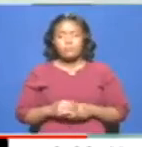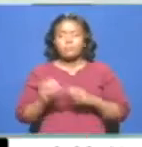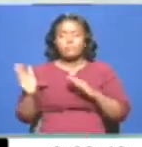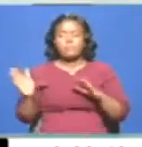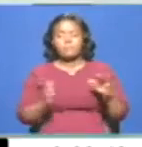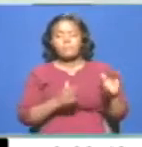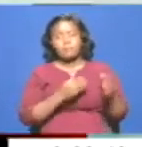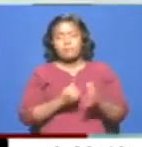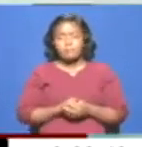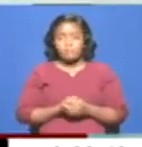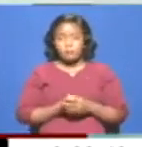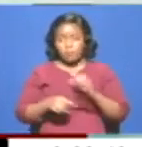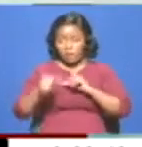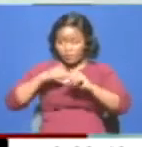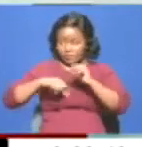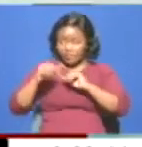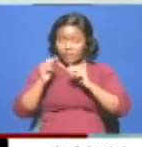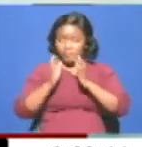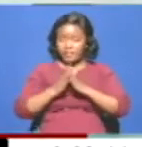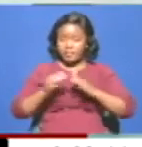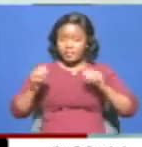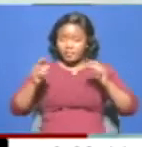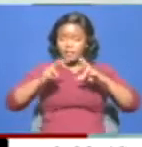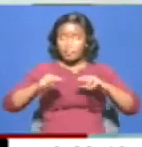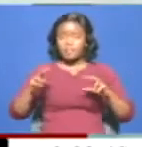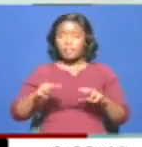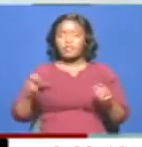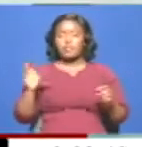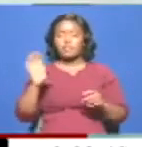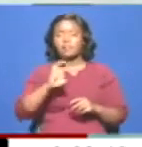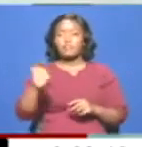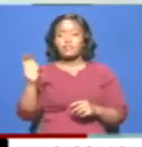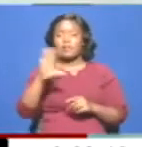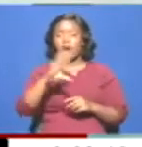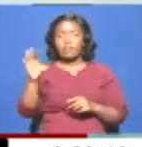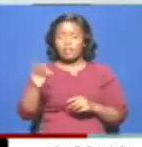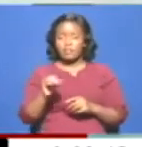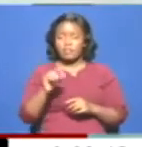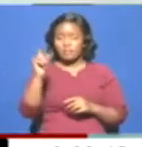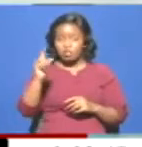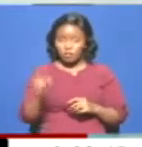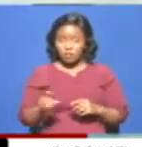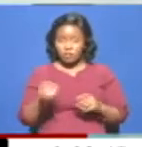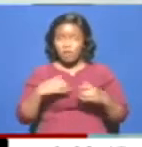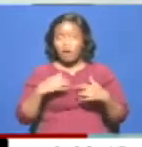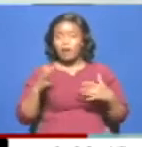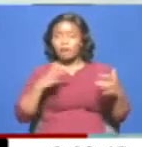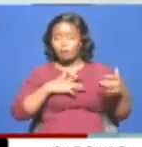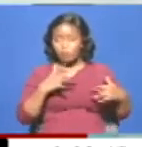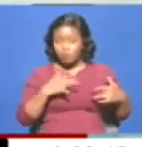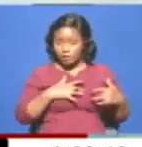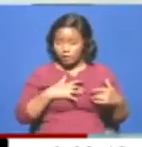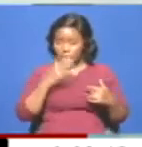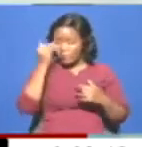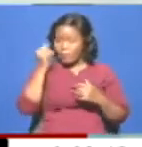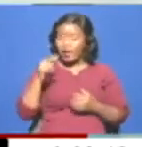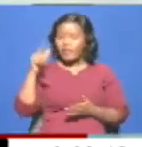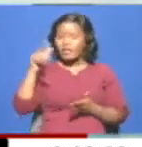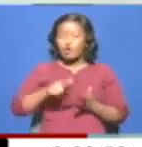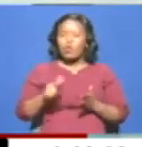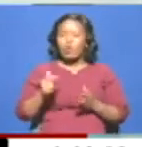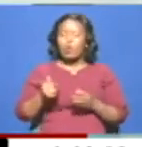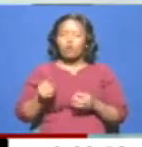Scientists and researchers in the East African region have raised concerns over the low uptake of the COVID-19 vaccine in the region. Factors such